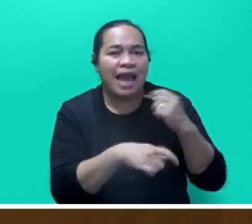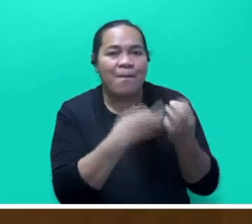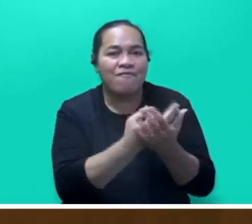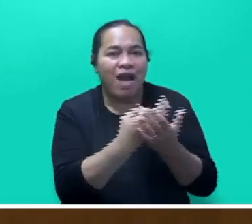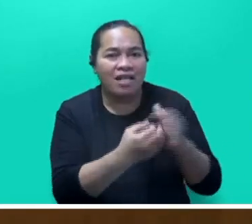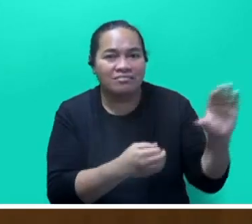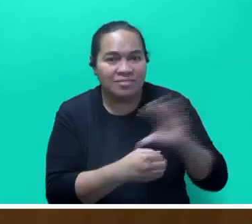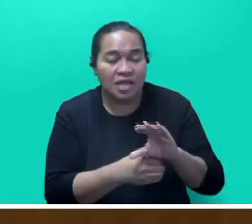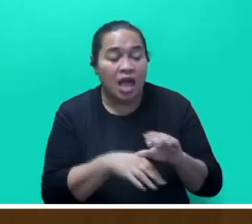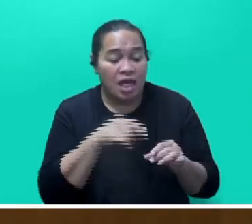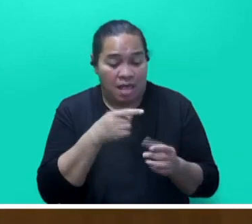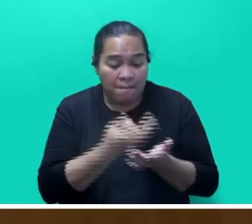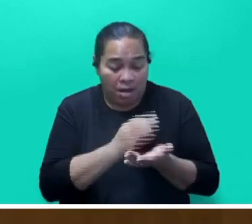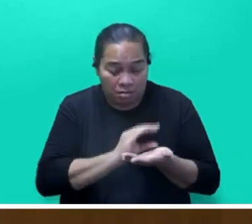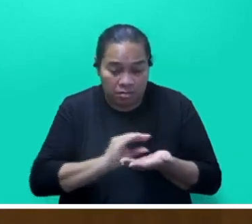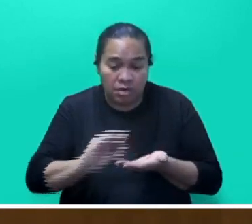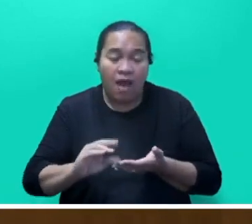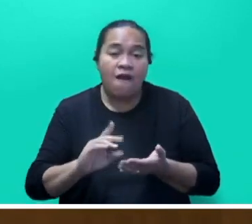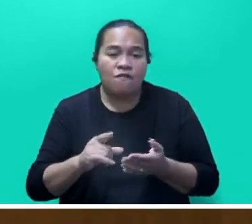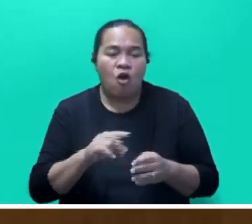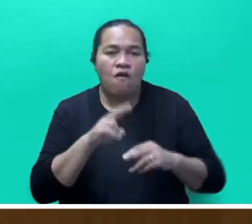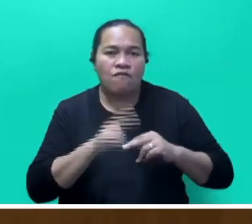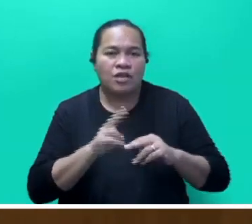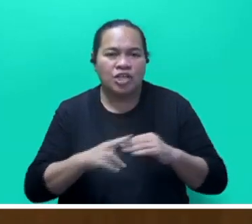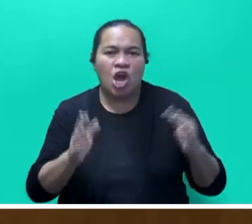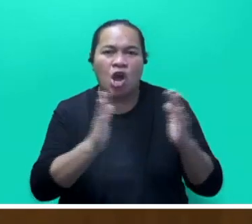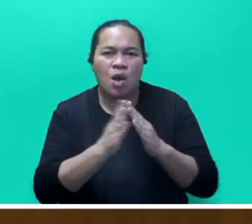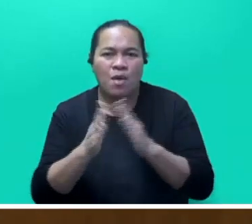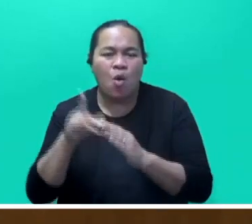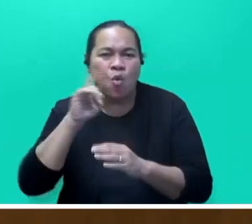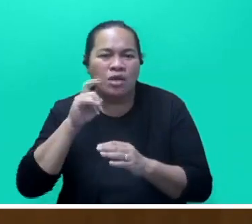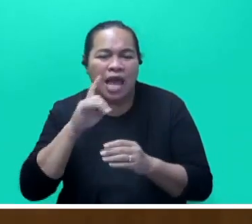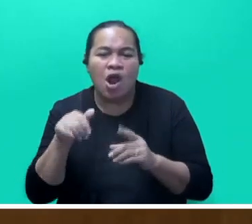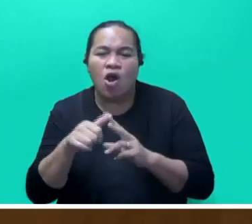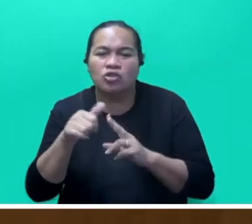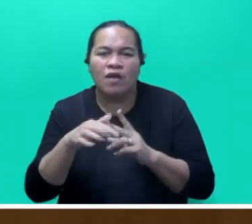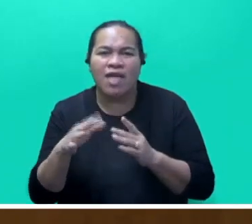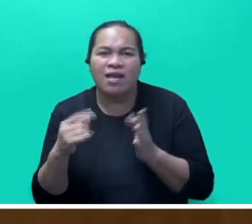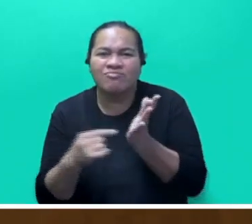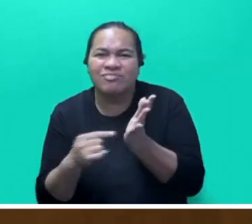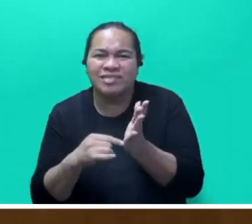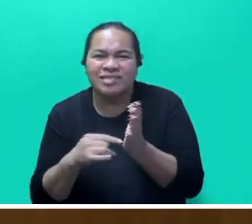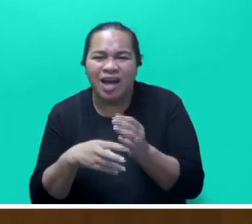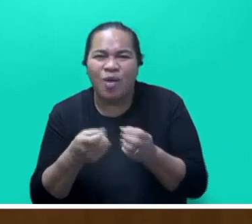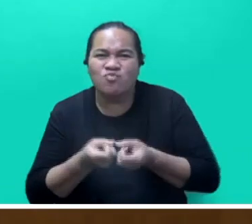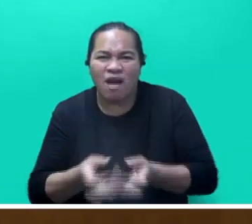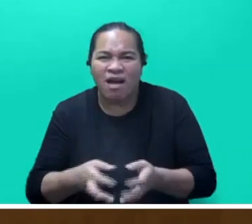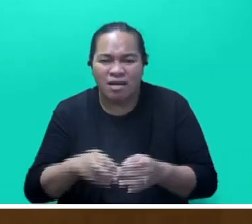which will go towards the Fiji urban water supply and wastewater management project.